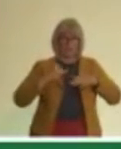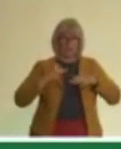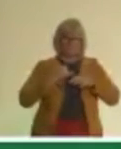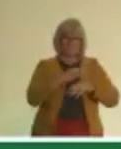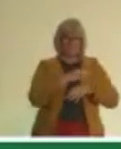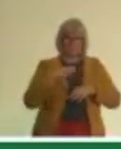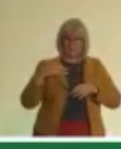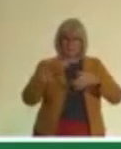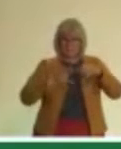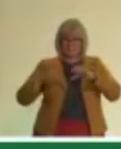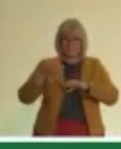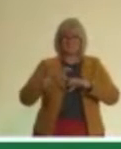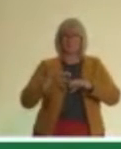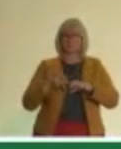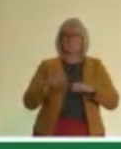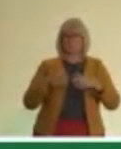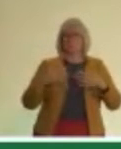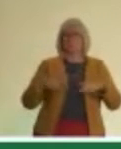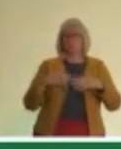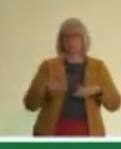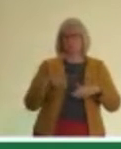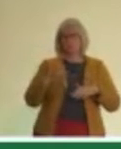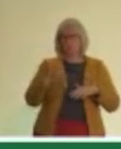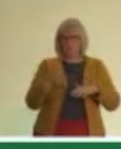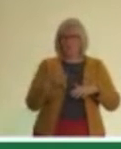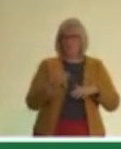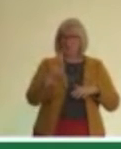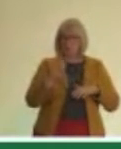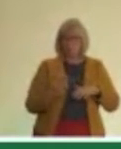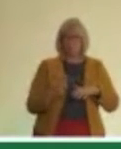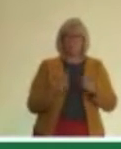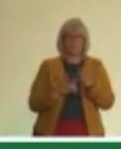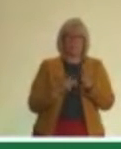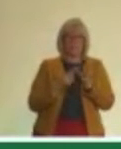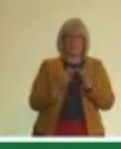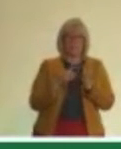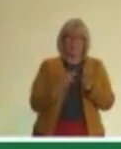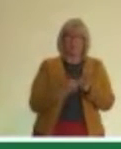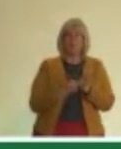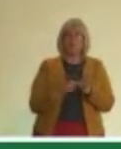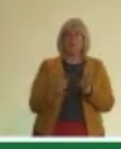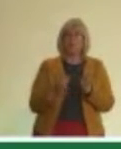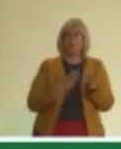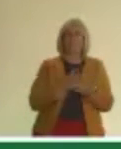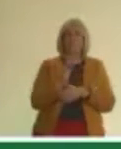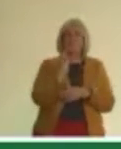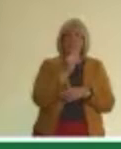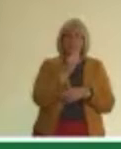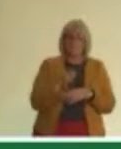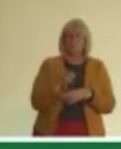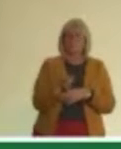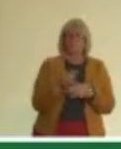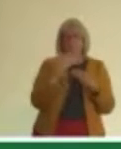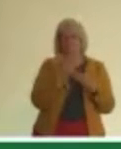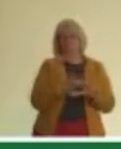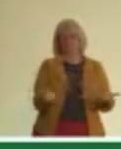called Naba. Naba, during the month of Ramadan, catered for over 100 refugees and asylum seekers with food available